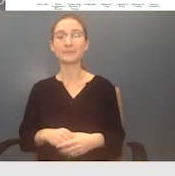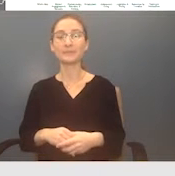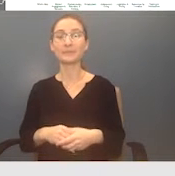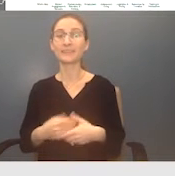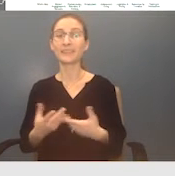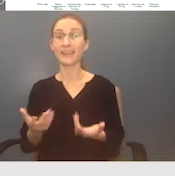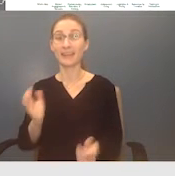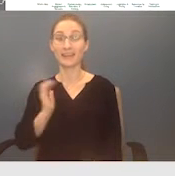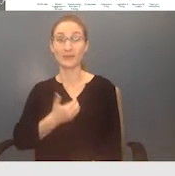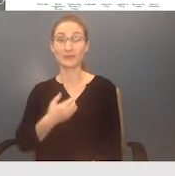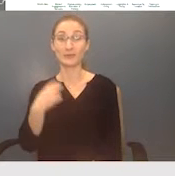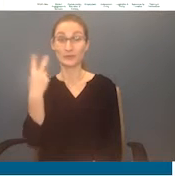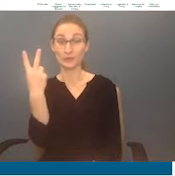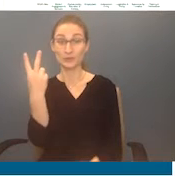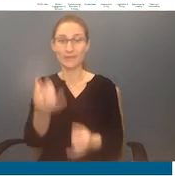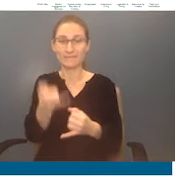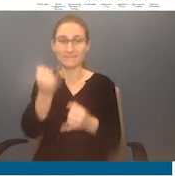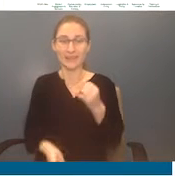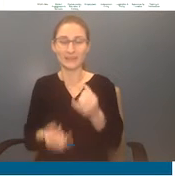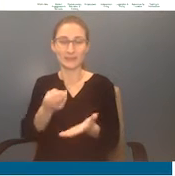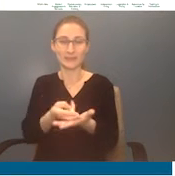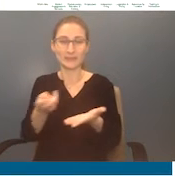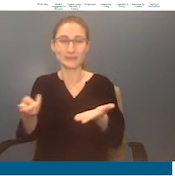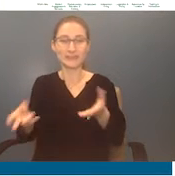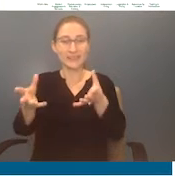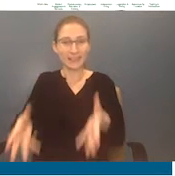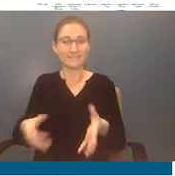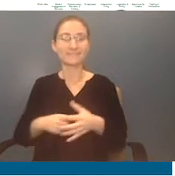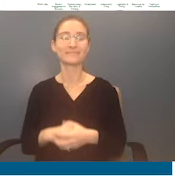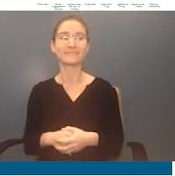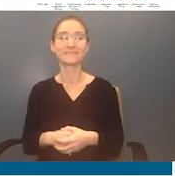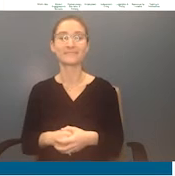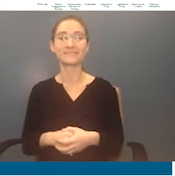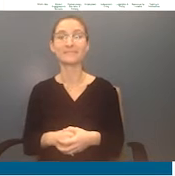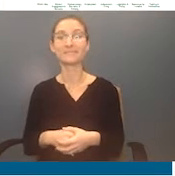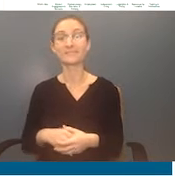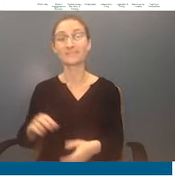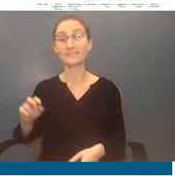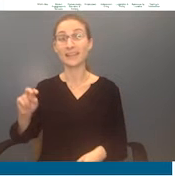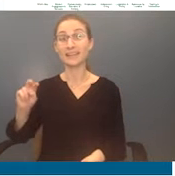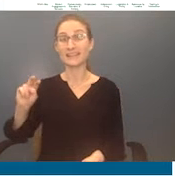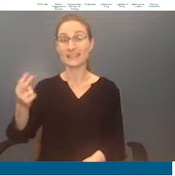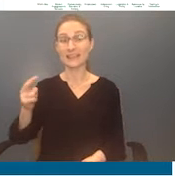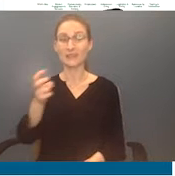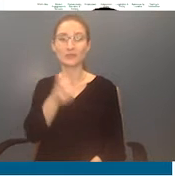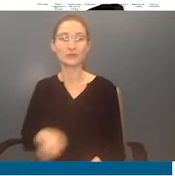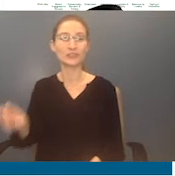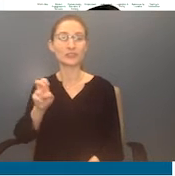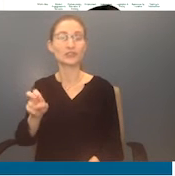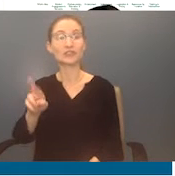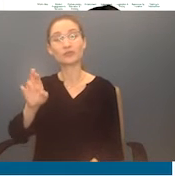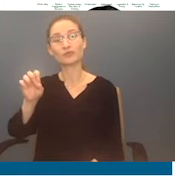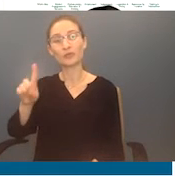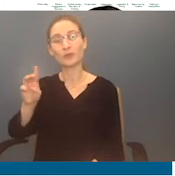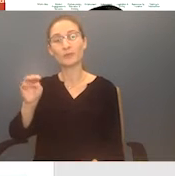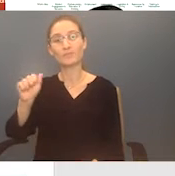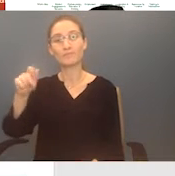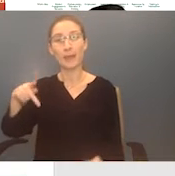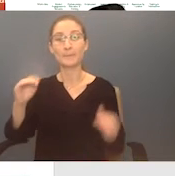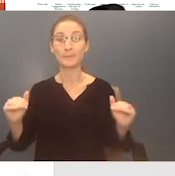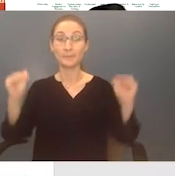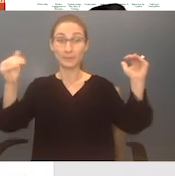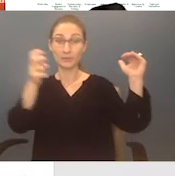down to our 2 final resources, the Secondary Transition Roadmap for Families and the Transition Assessment